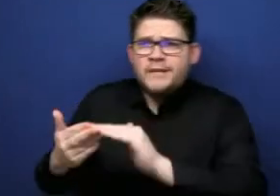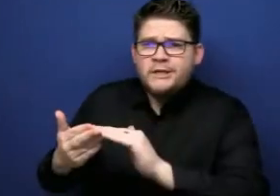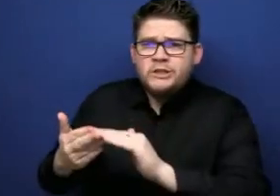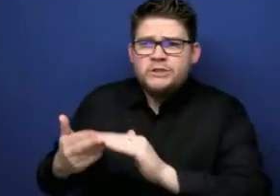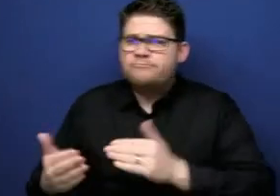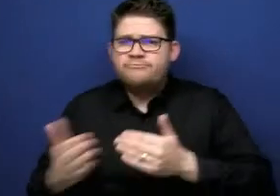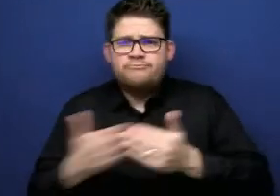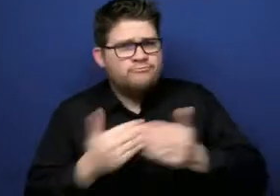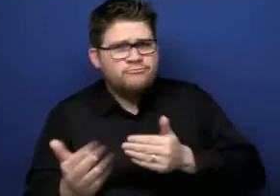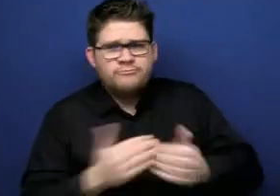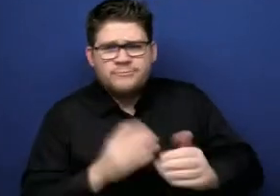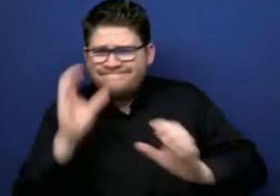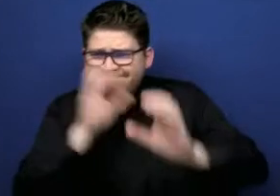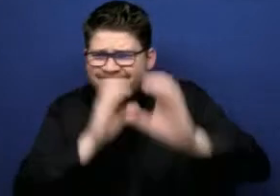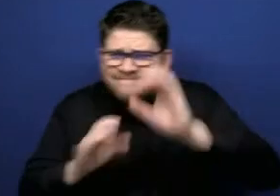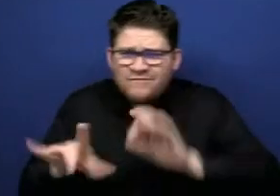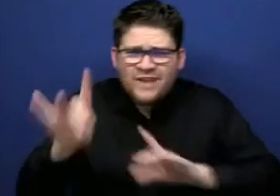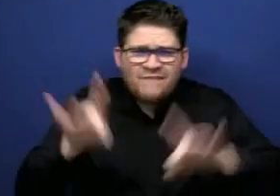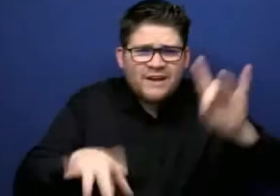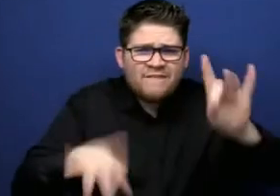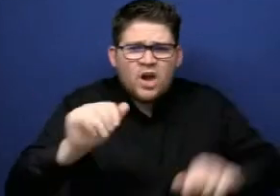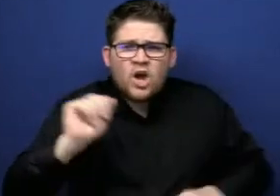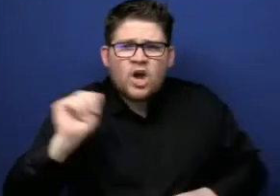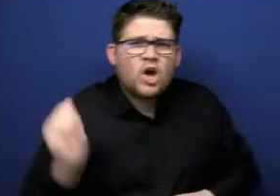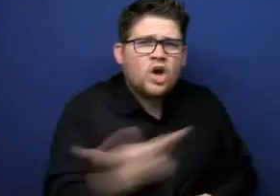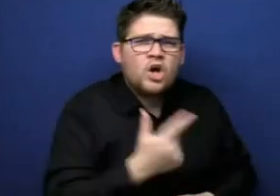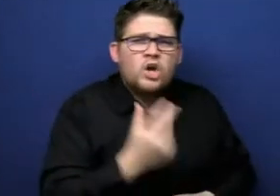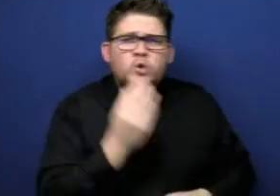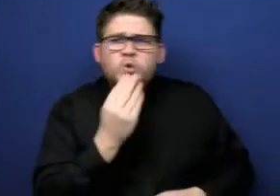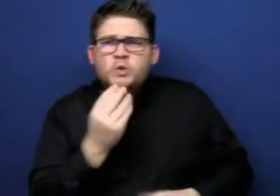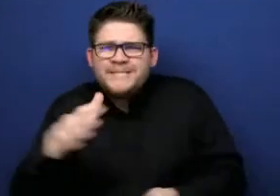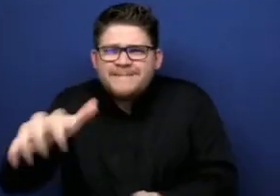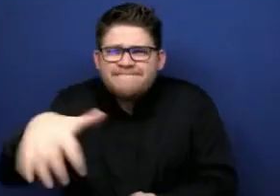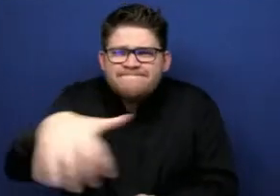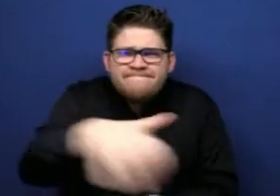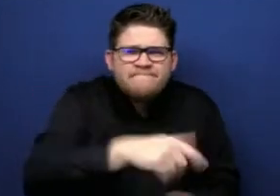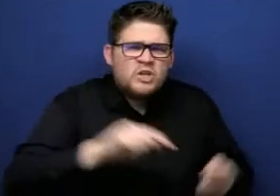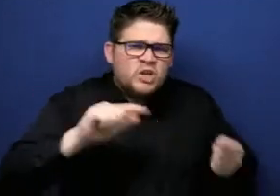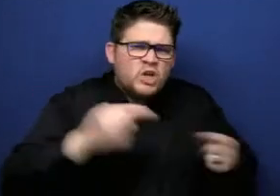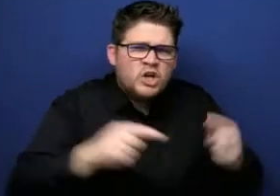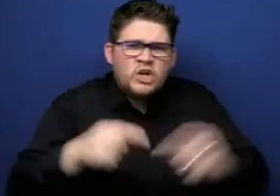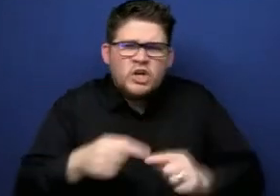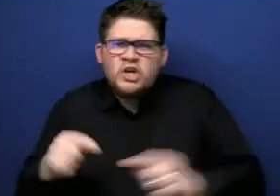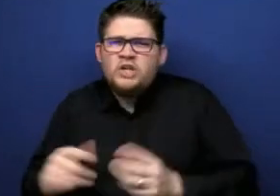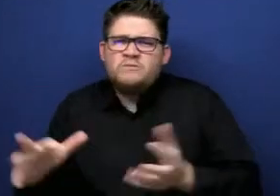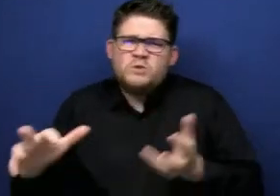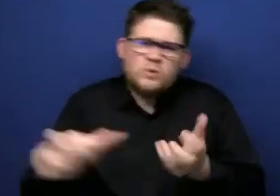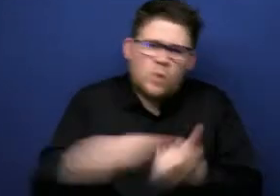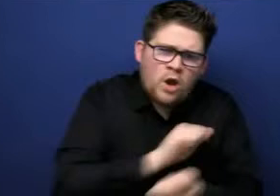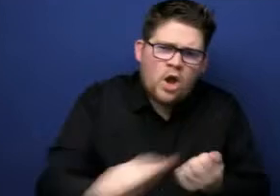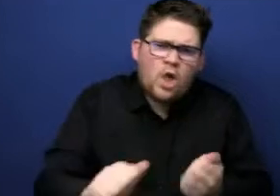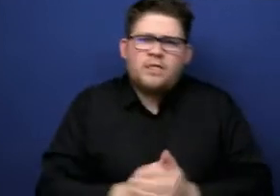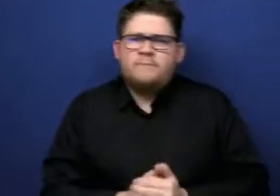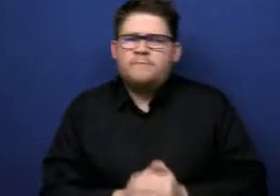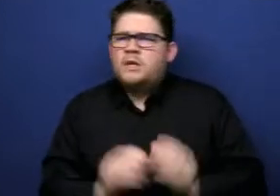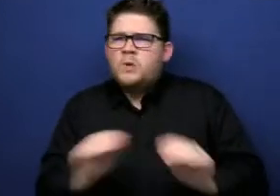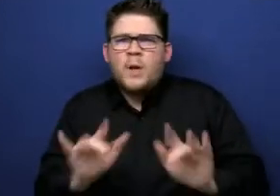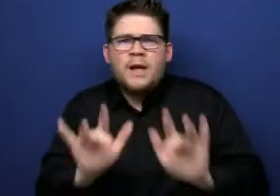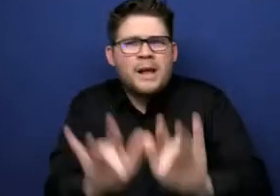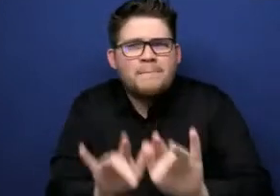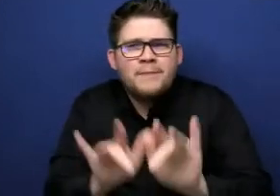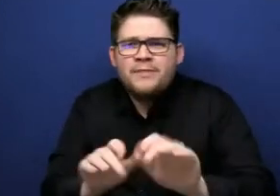without mercy, without exception. Our liberation came at the hands of the Canadians on May